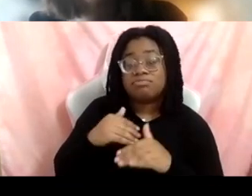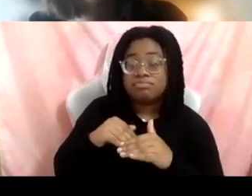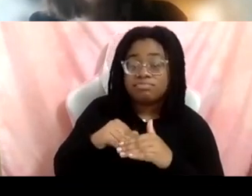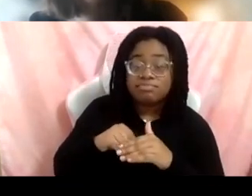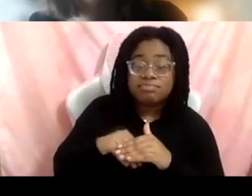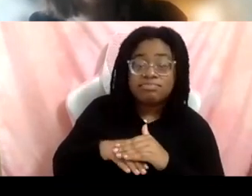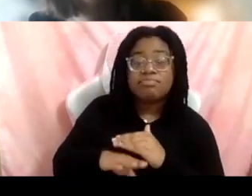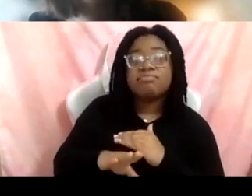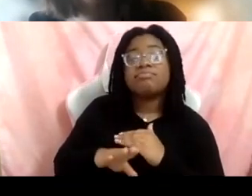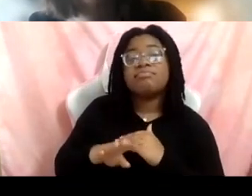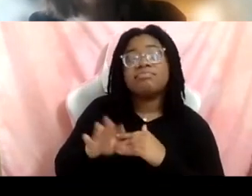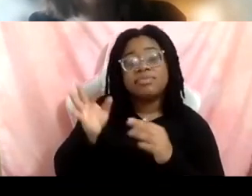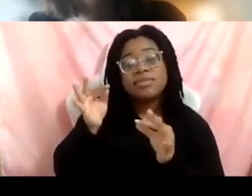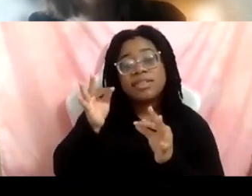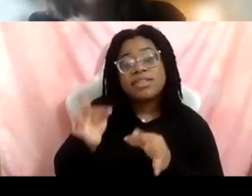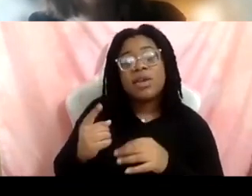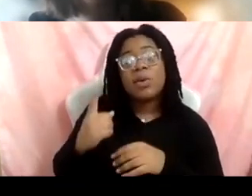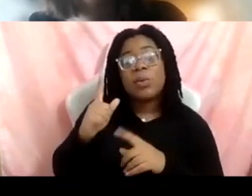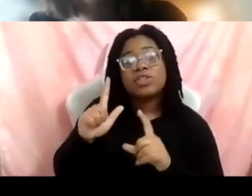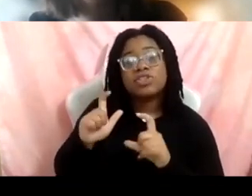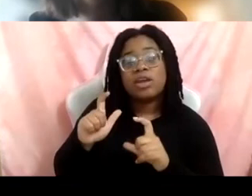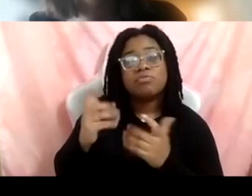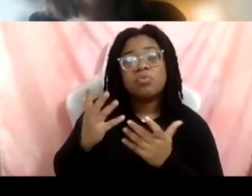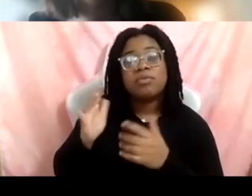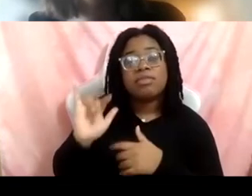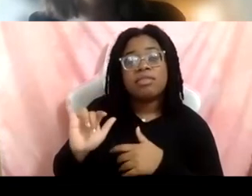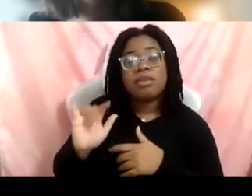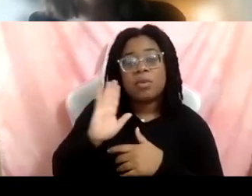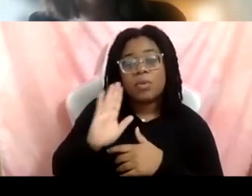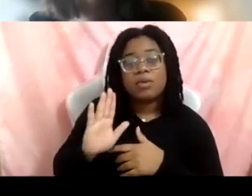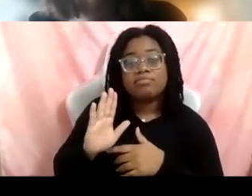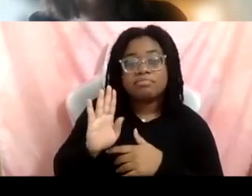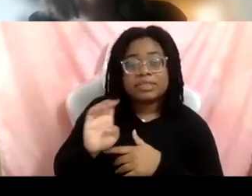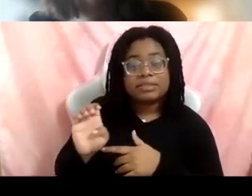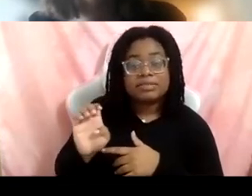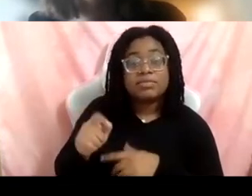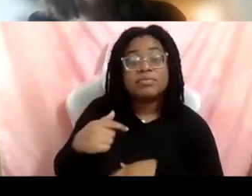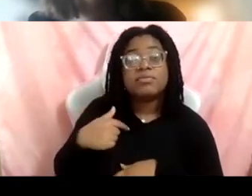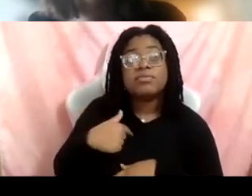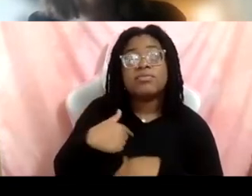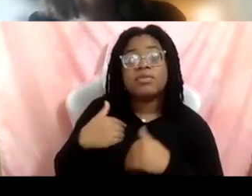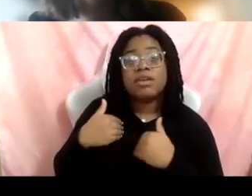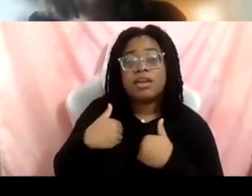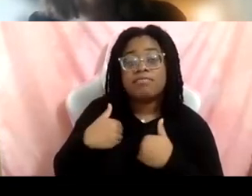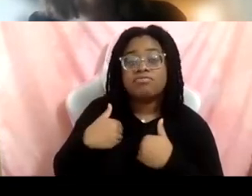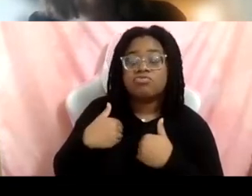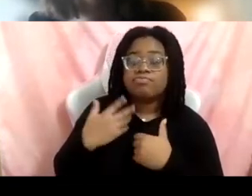decide what the first shot is going to be. And we have to foster